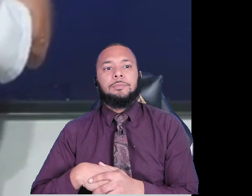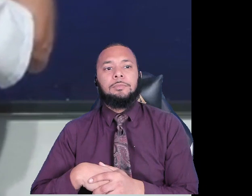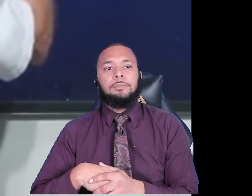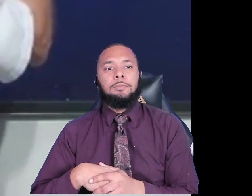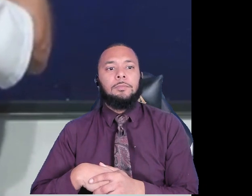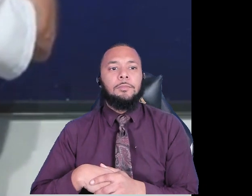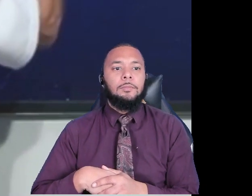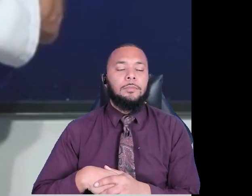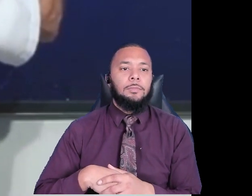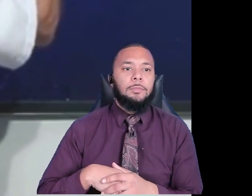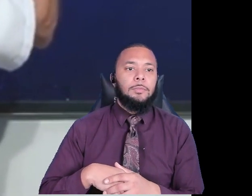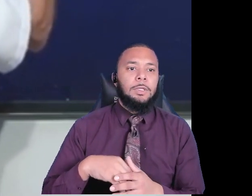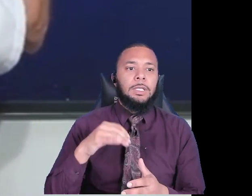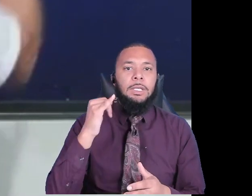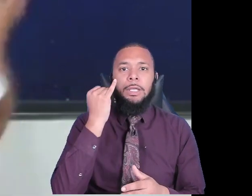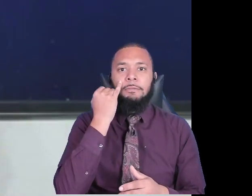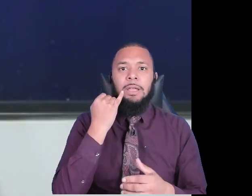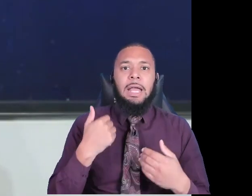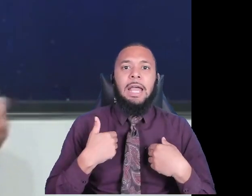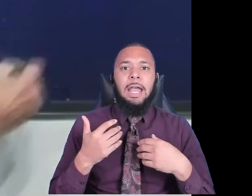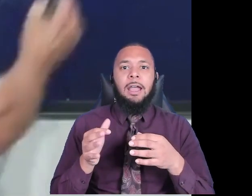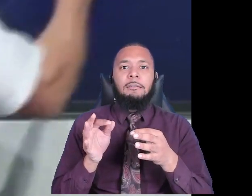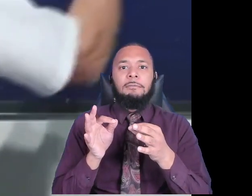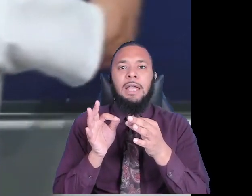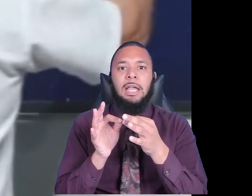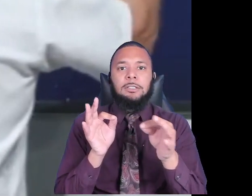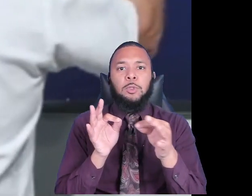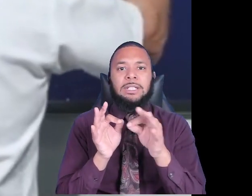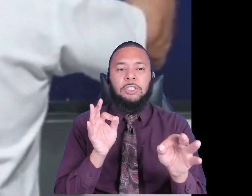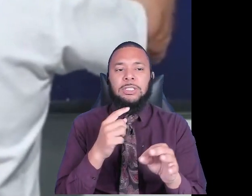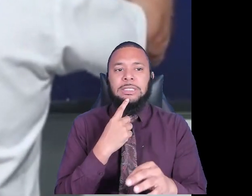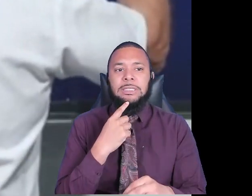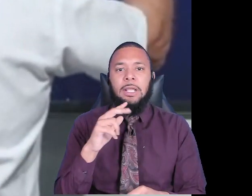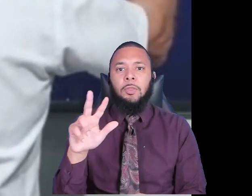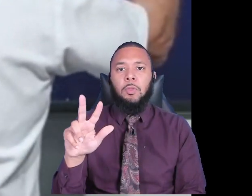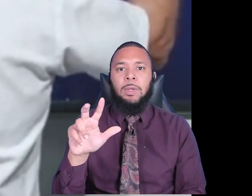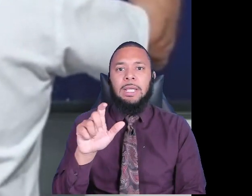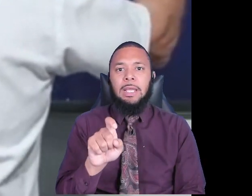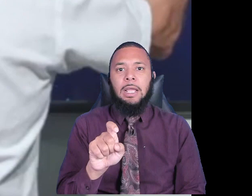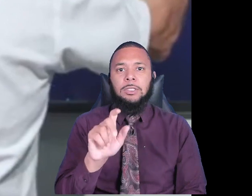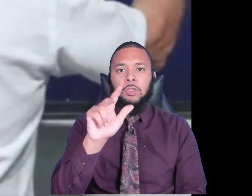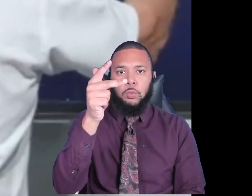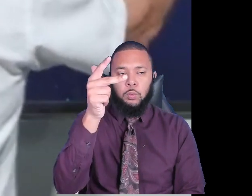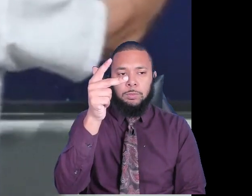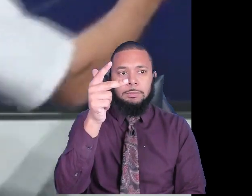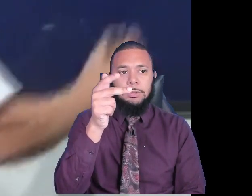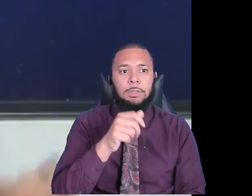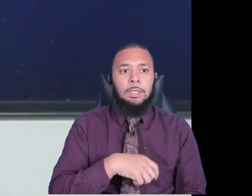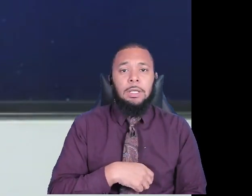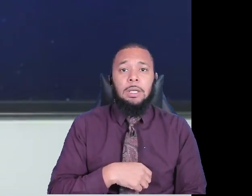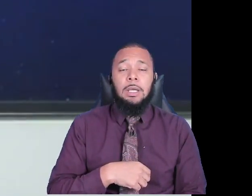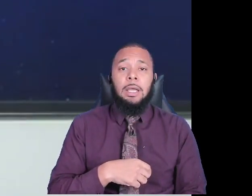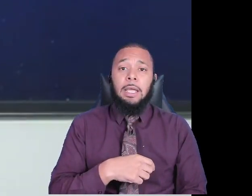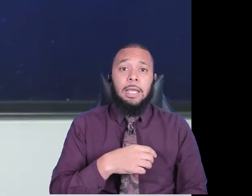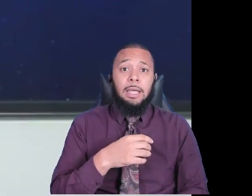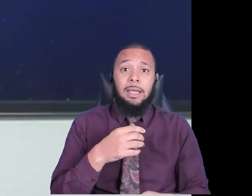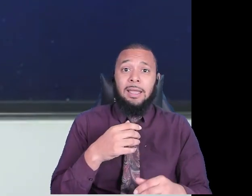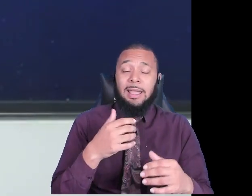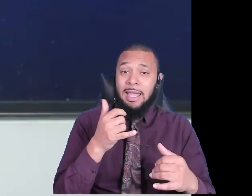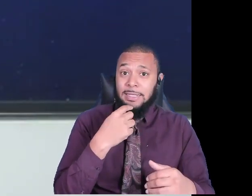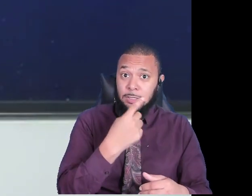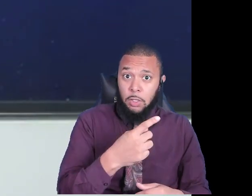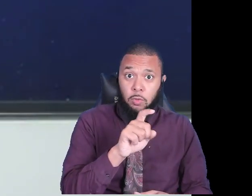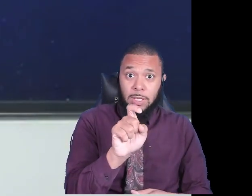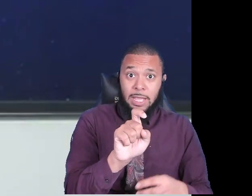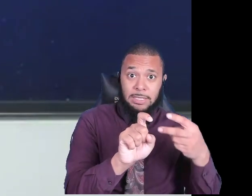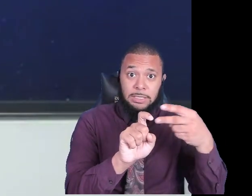3x cubed, and then I tell you that x is 2, you should